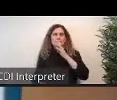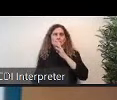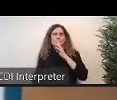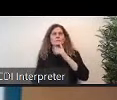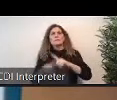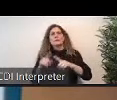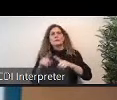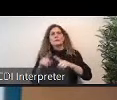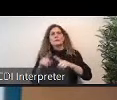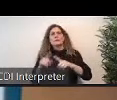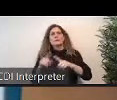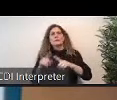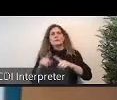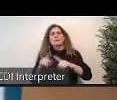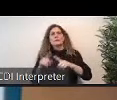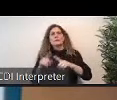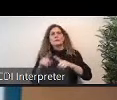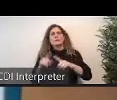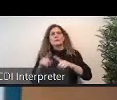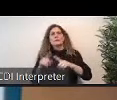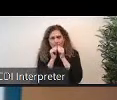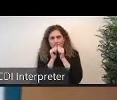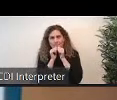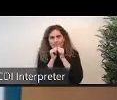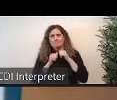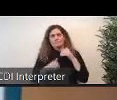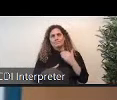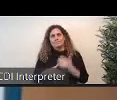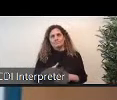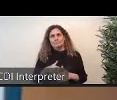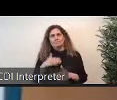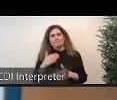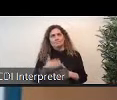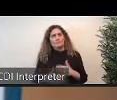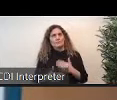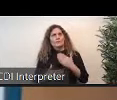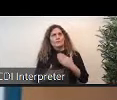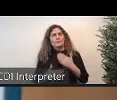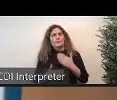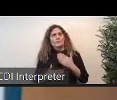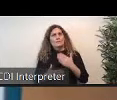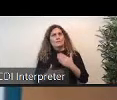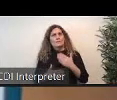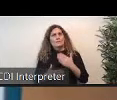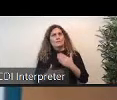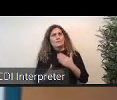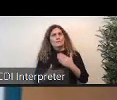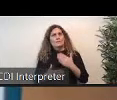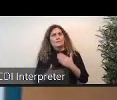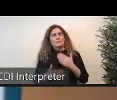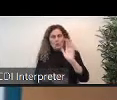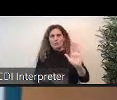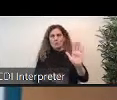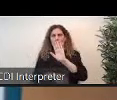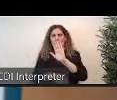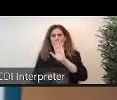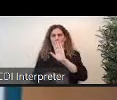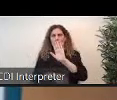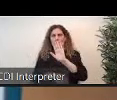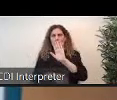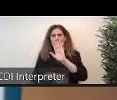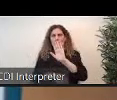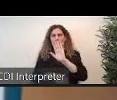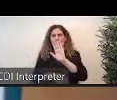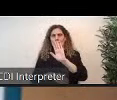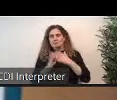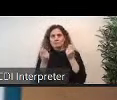that I share your frustration. Know that we collectively on this media briefing share your frustrations. And I can say we're optimistic